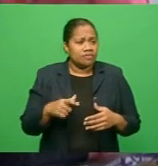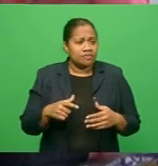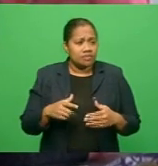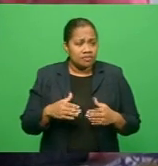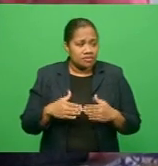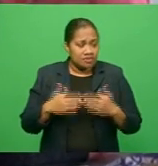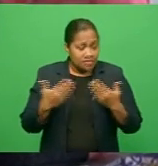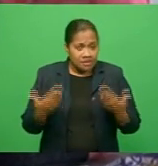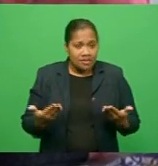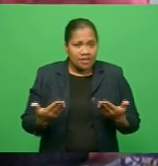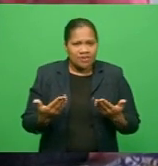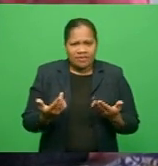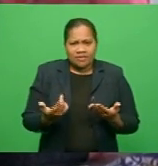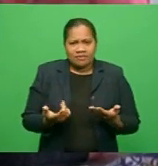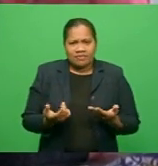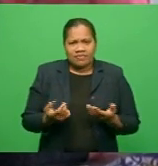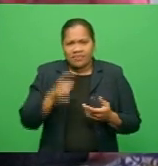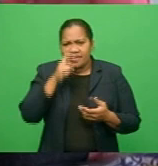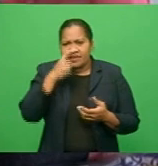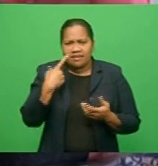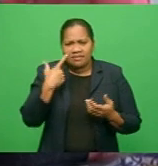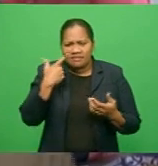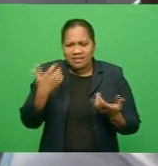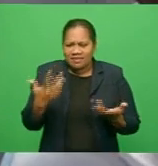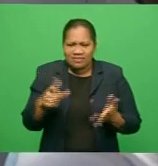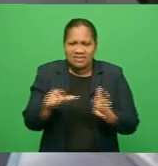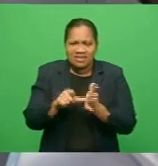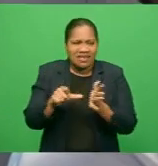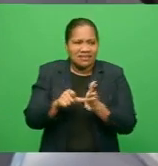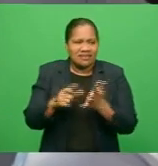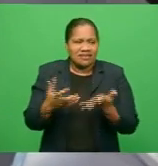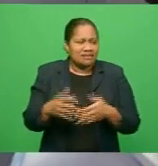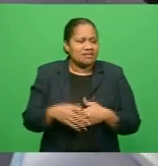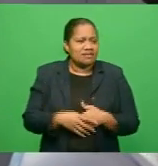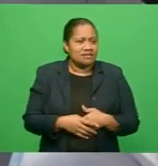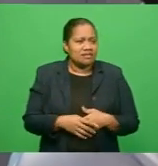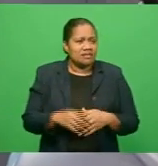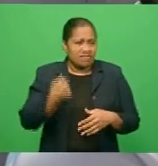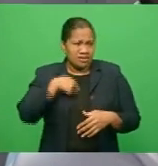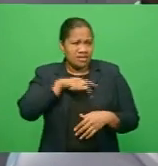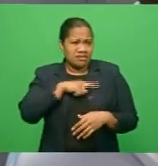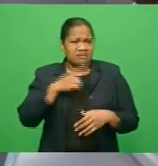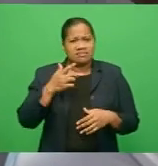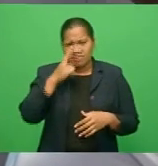find the land, it's very hard. PRB tenants